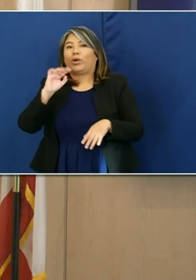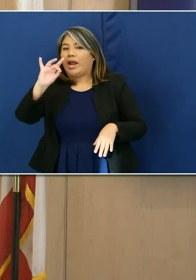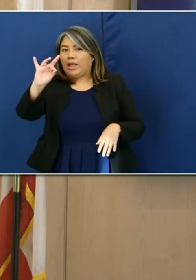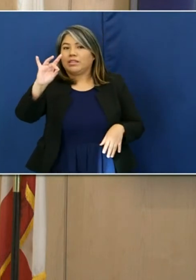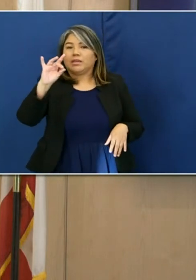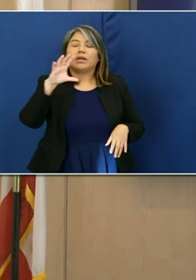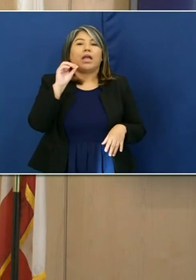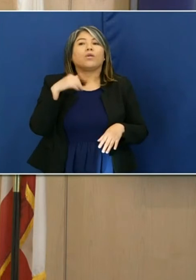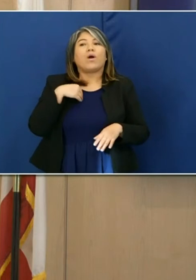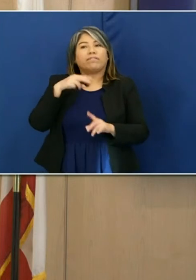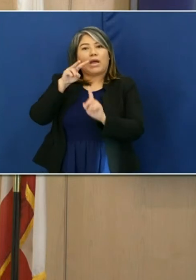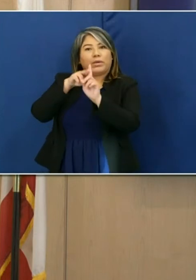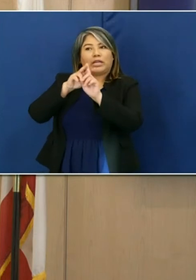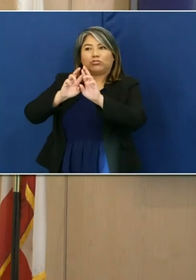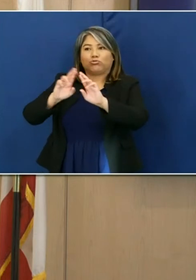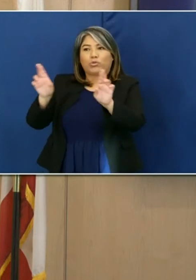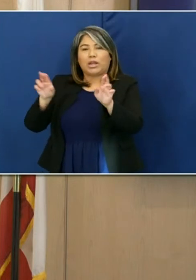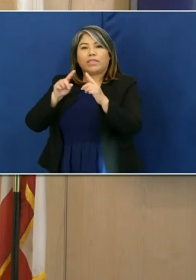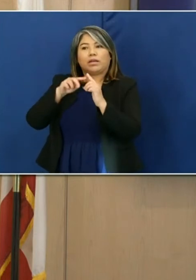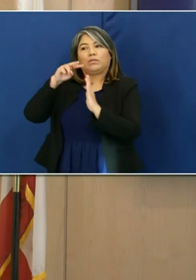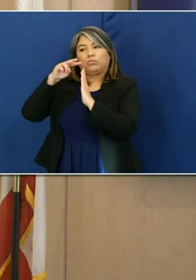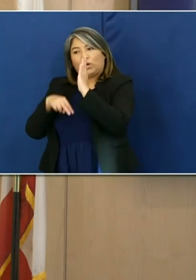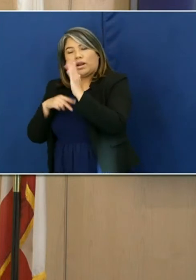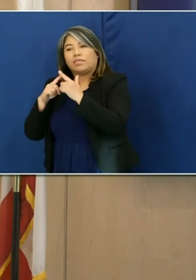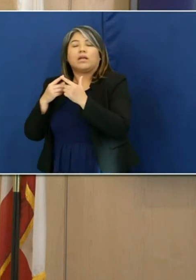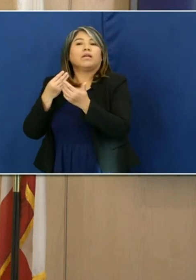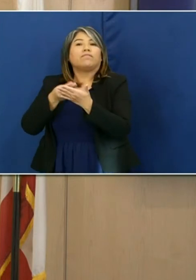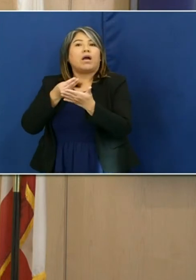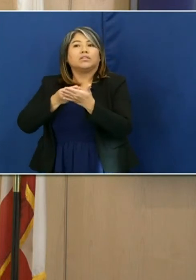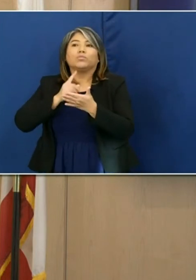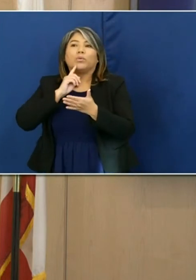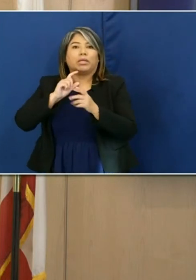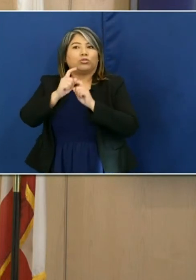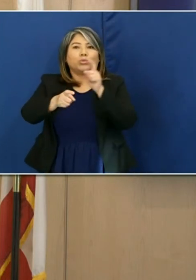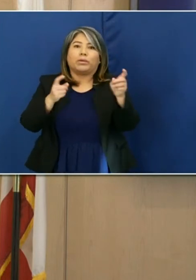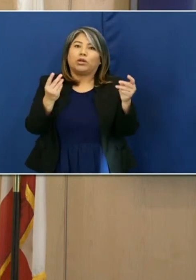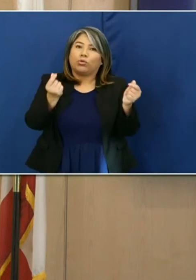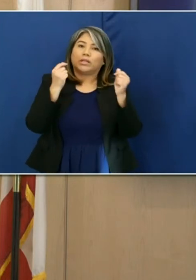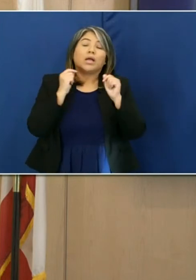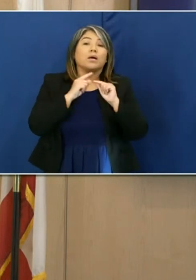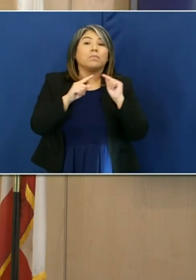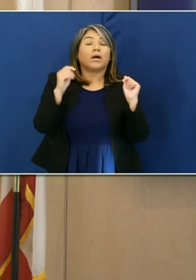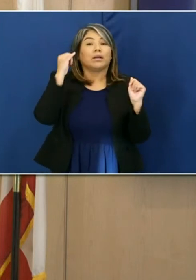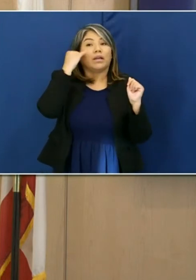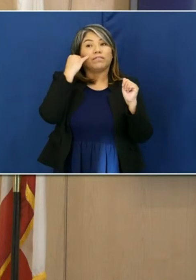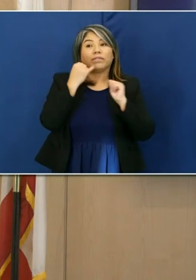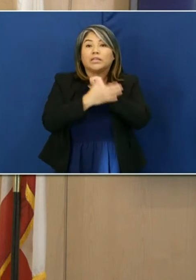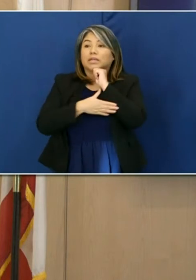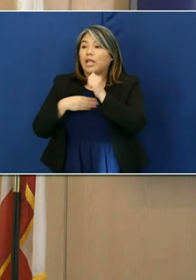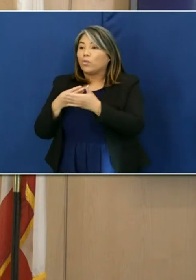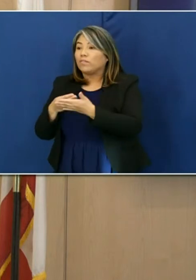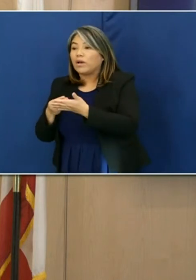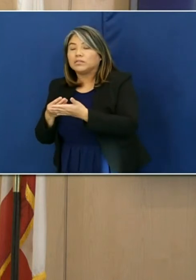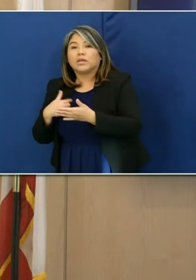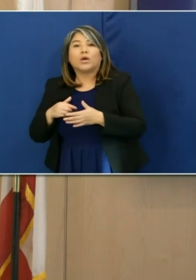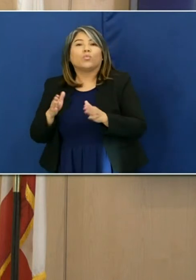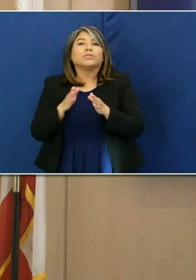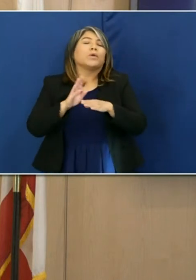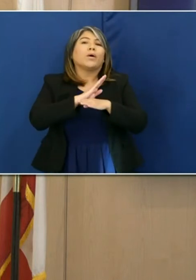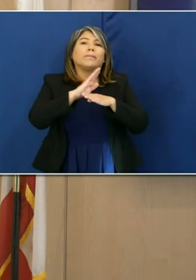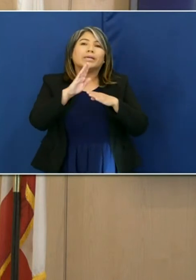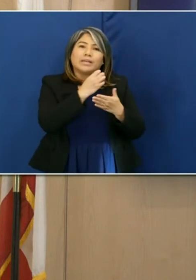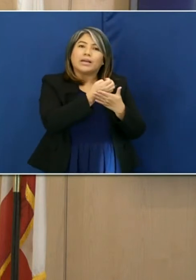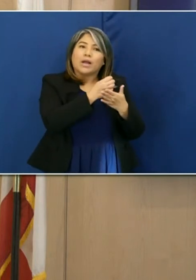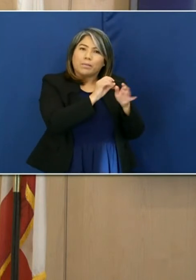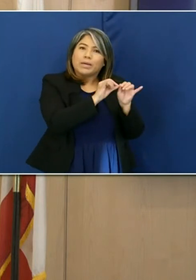point, and then they will be reviewed, and then the funds will hopefully be distributed very quickly. But whether it was the county's funds that we did, our small business